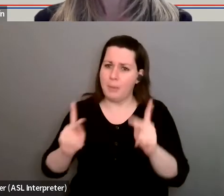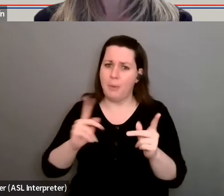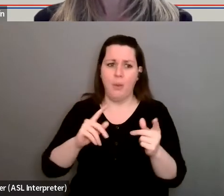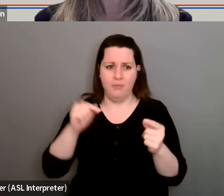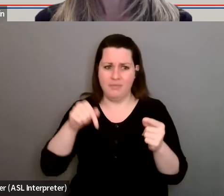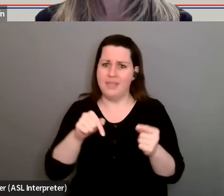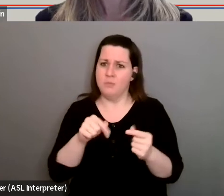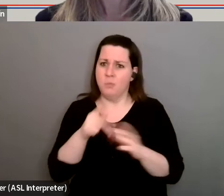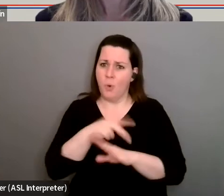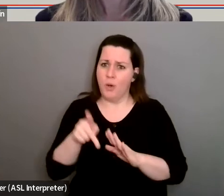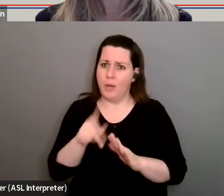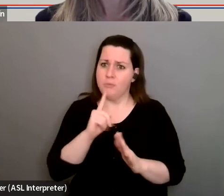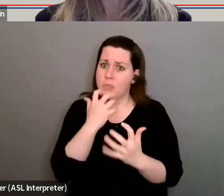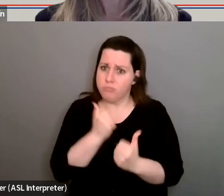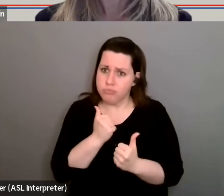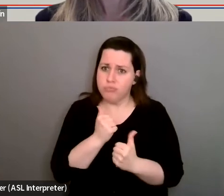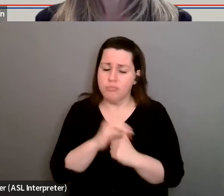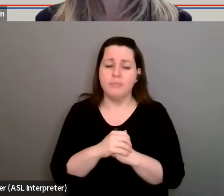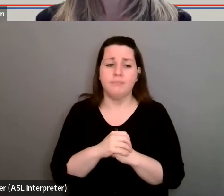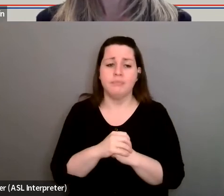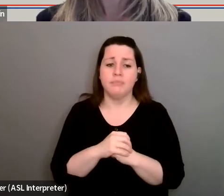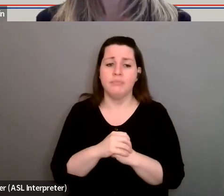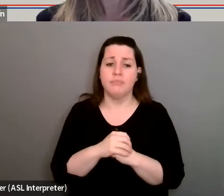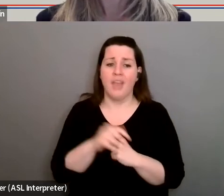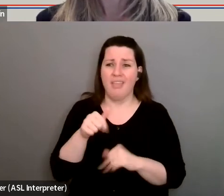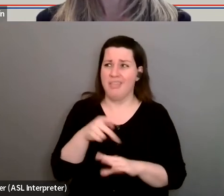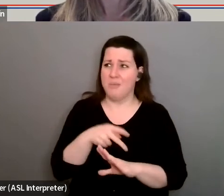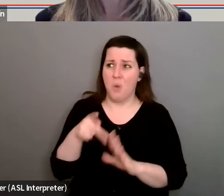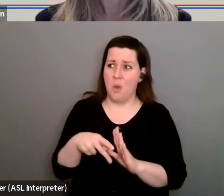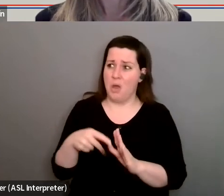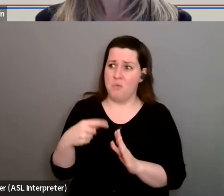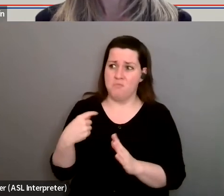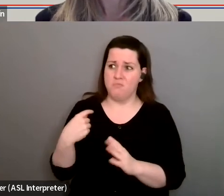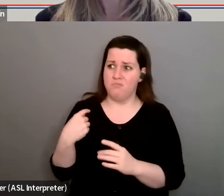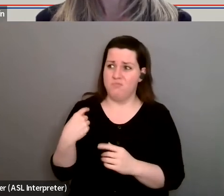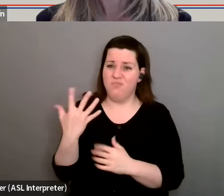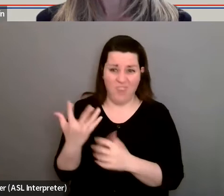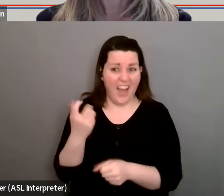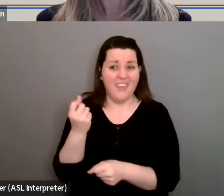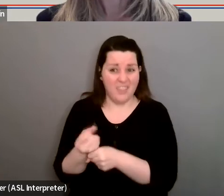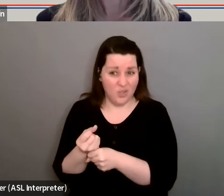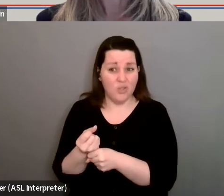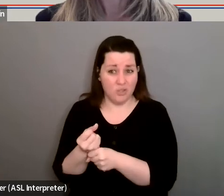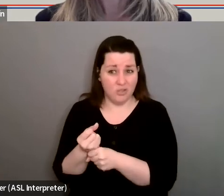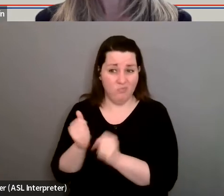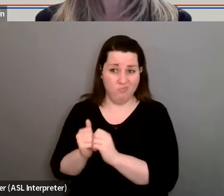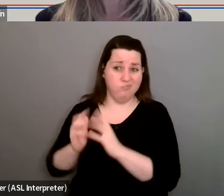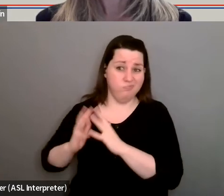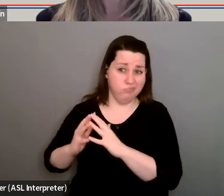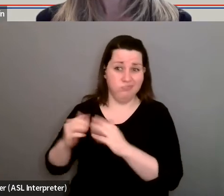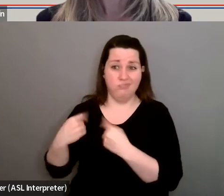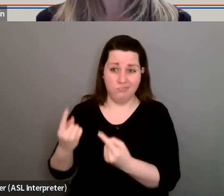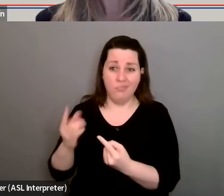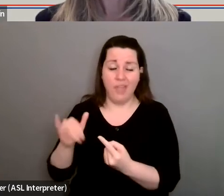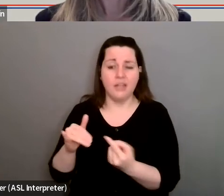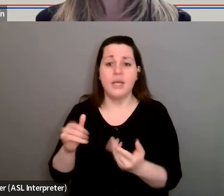valuable program. And you know, this program's been in existence for 5 years now. And the more people hear